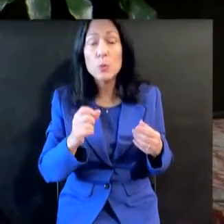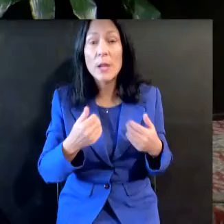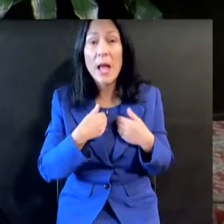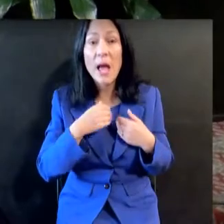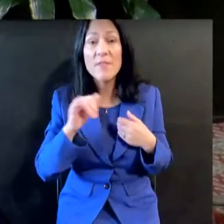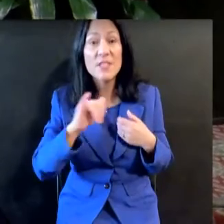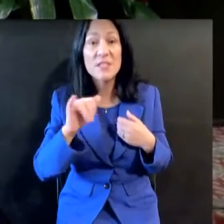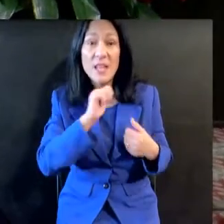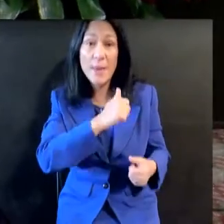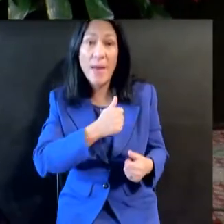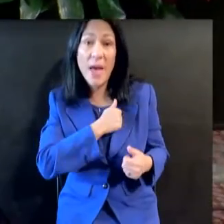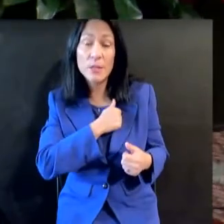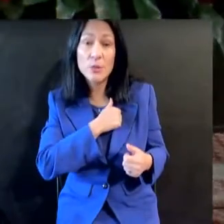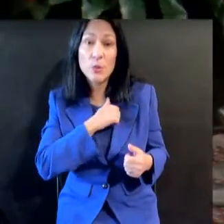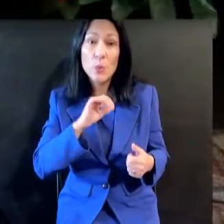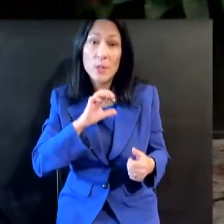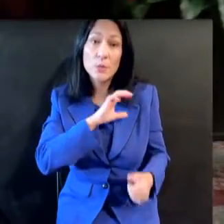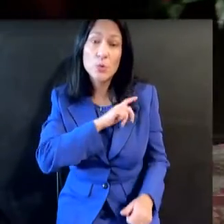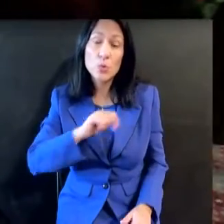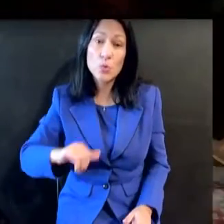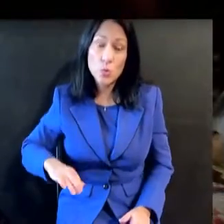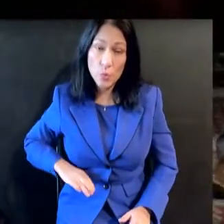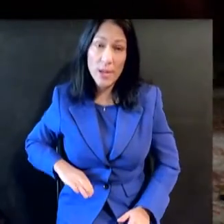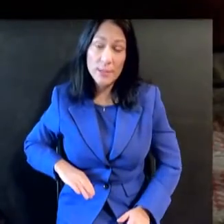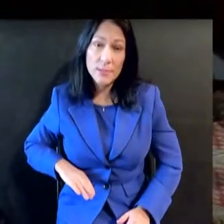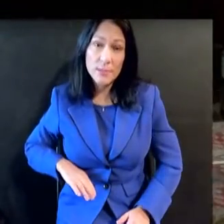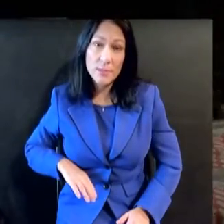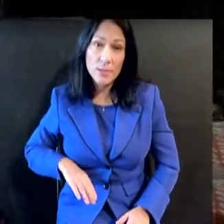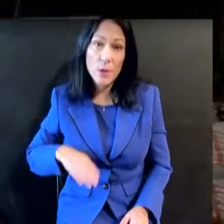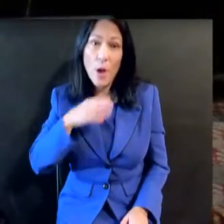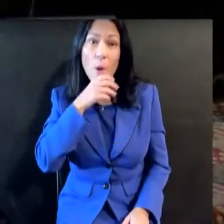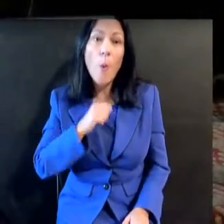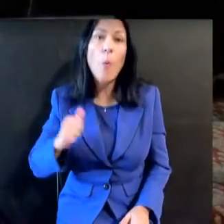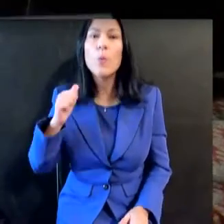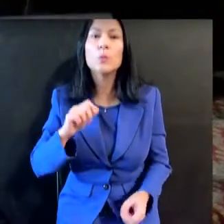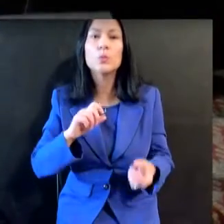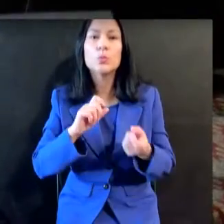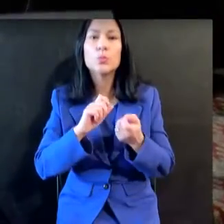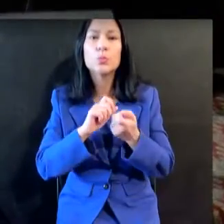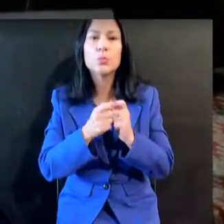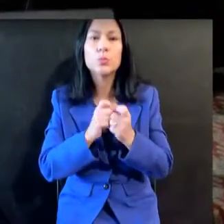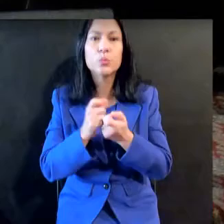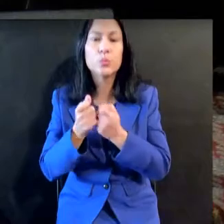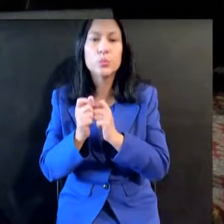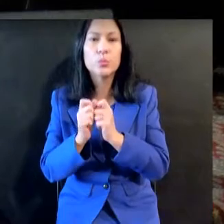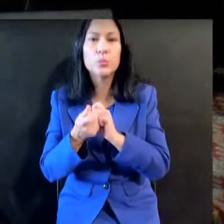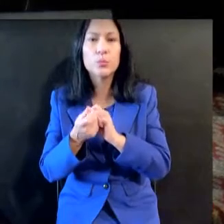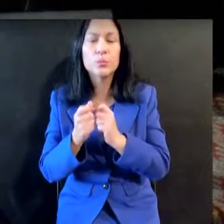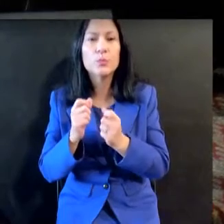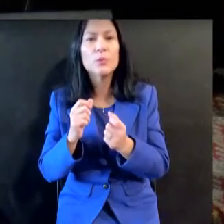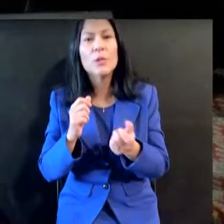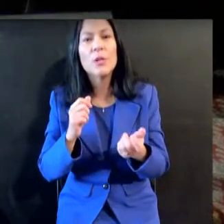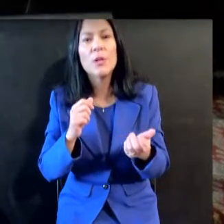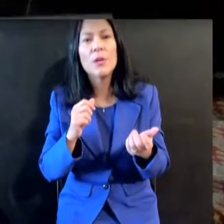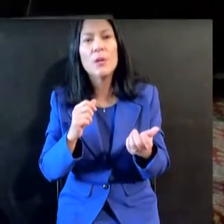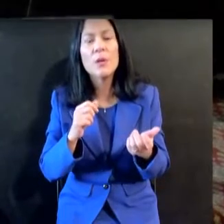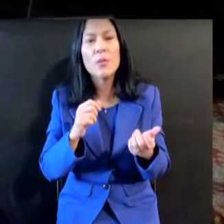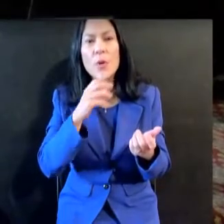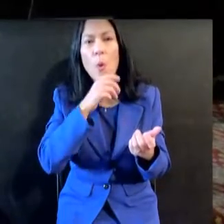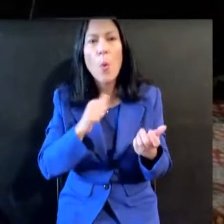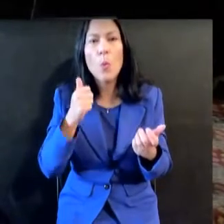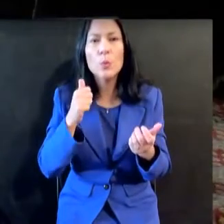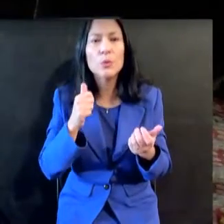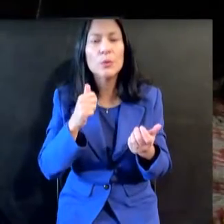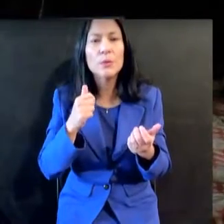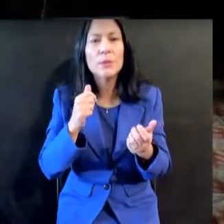Jesus had. And the older translations, which translate it better, in my opinion, than the New Living Translation, that's the one I'm reading right now. The older translation said, let